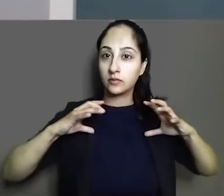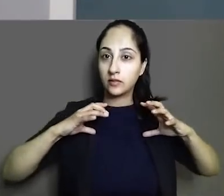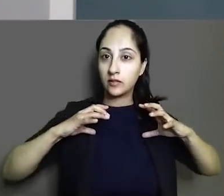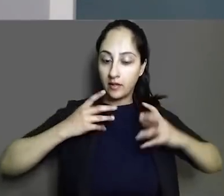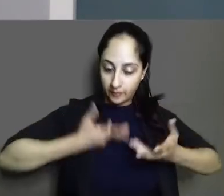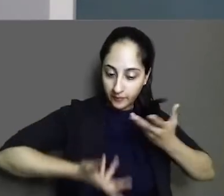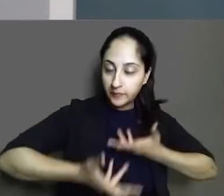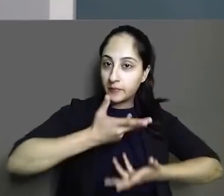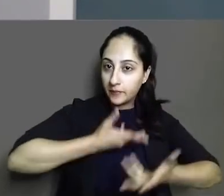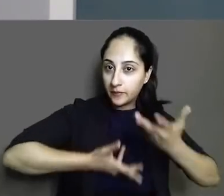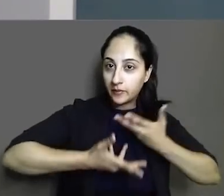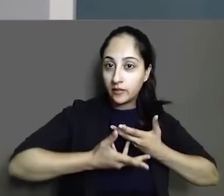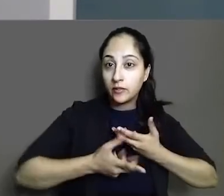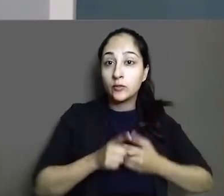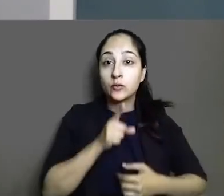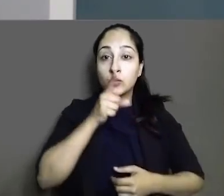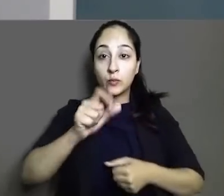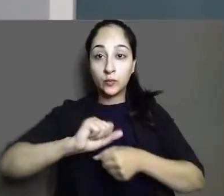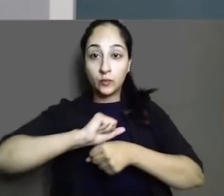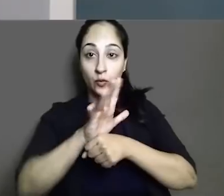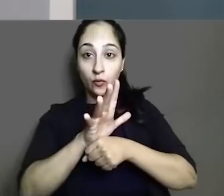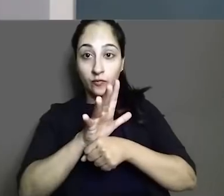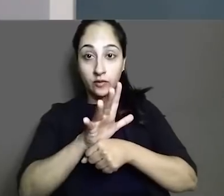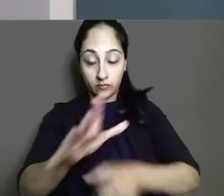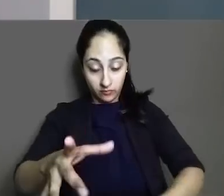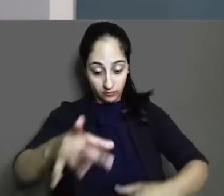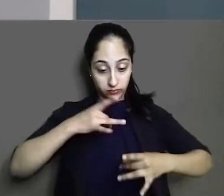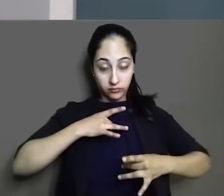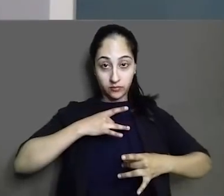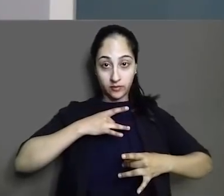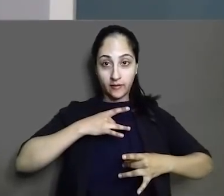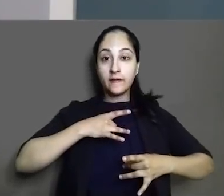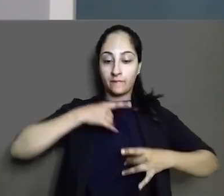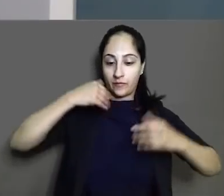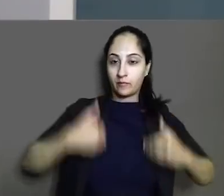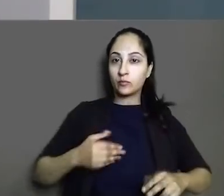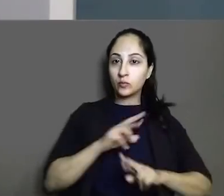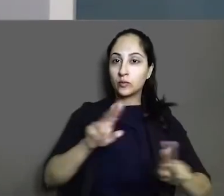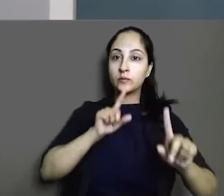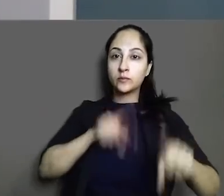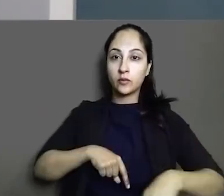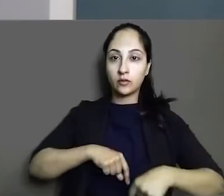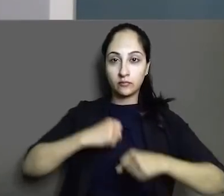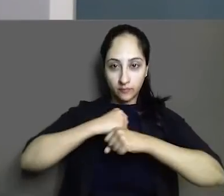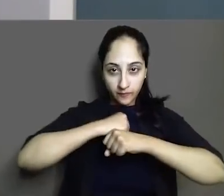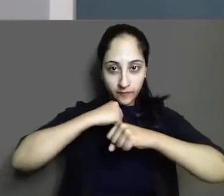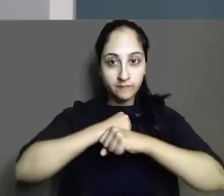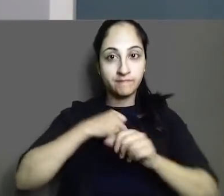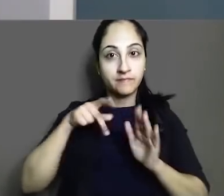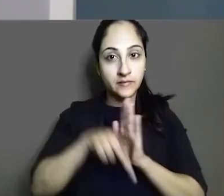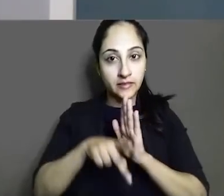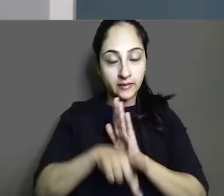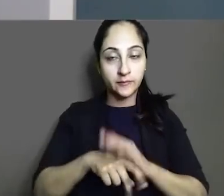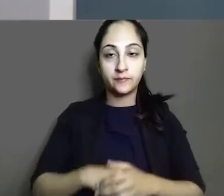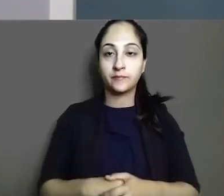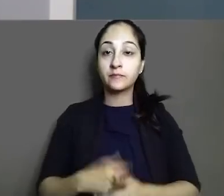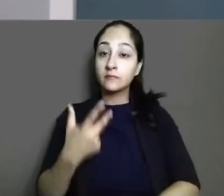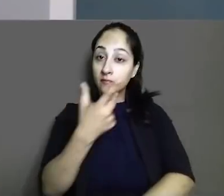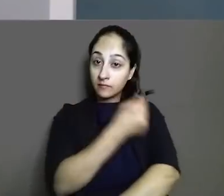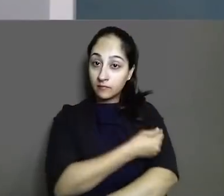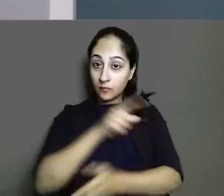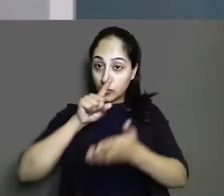COVID disease. So they're 95% protective across all adult age groups, including the elderly.